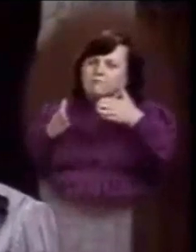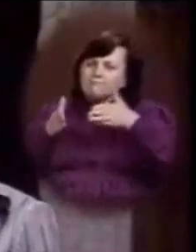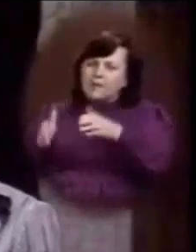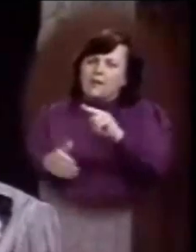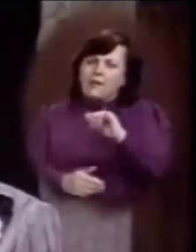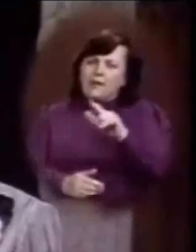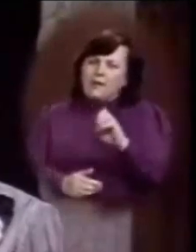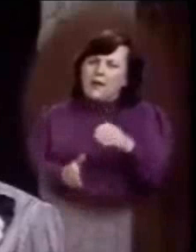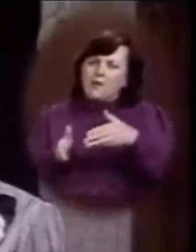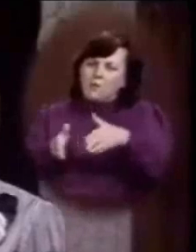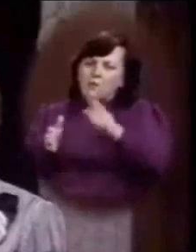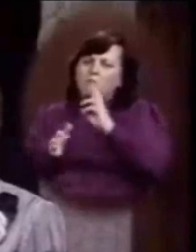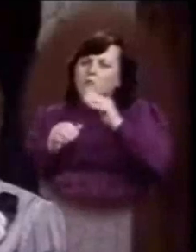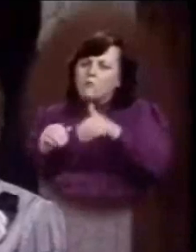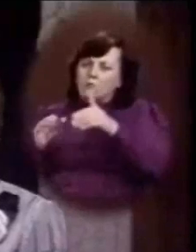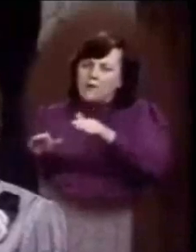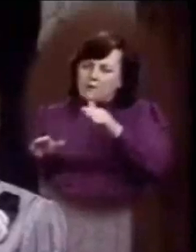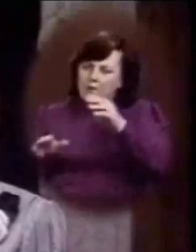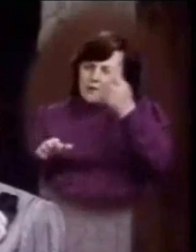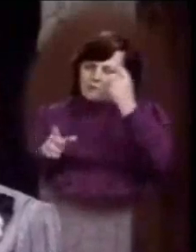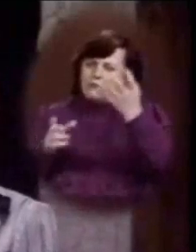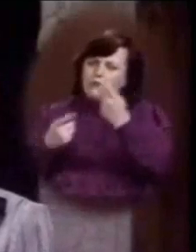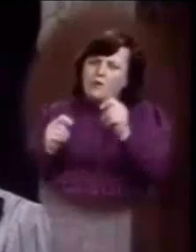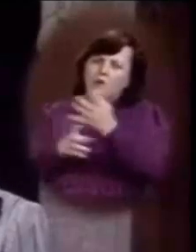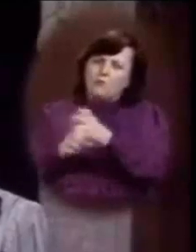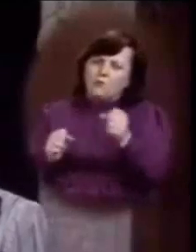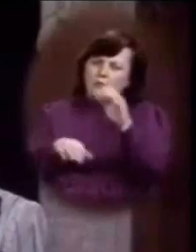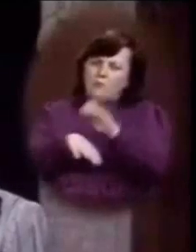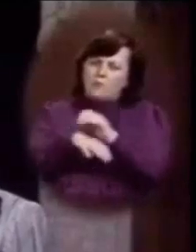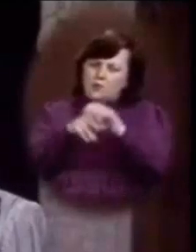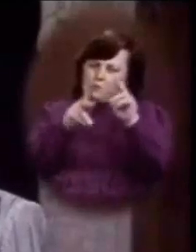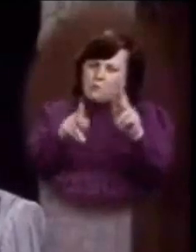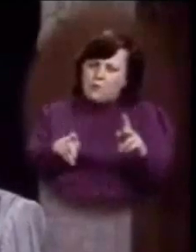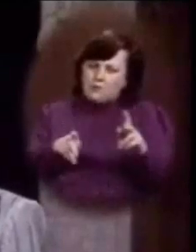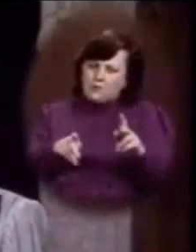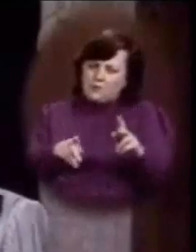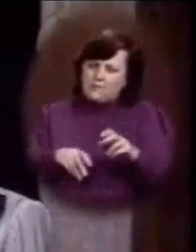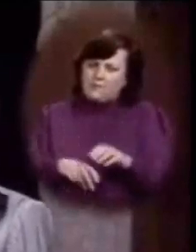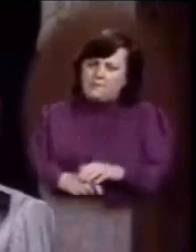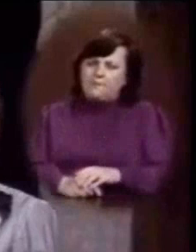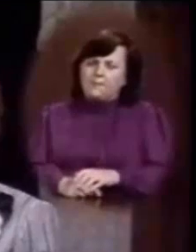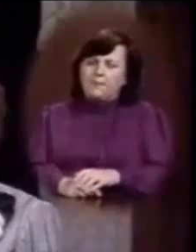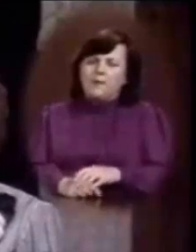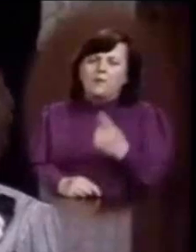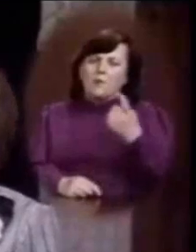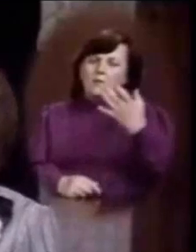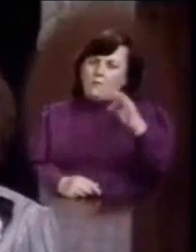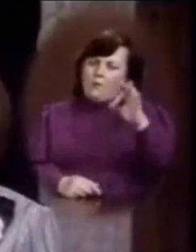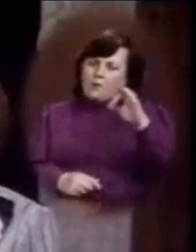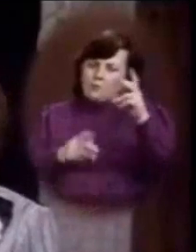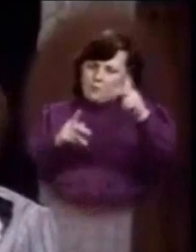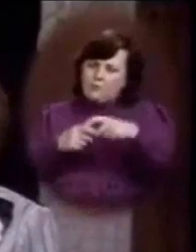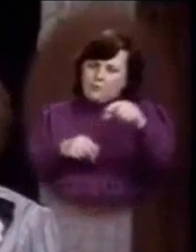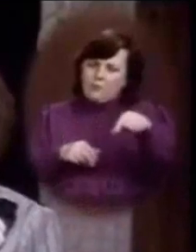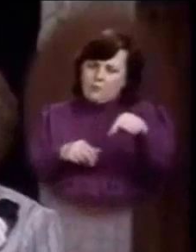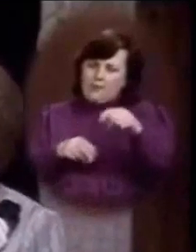Khartoum a century ago. It was an engineer from Quebec, Sir Percy Girouard, who built the railway that was so